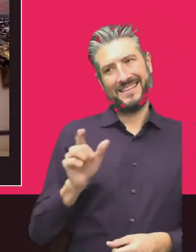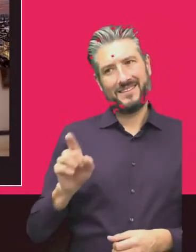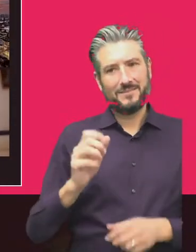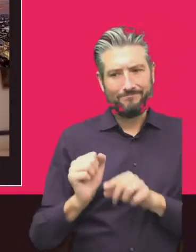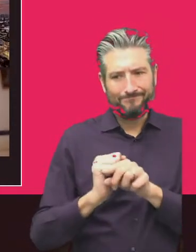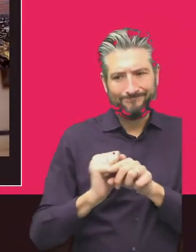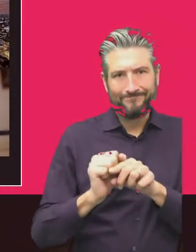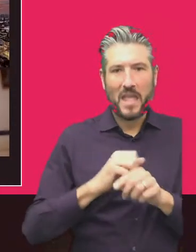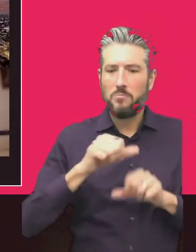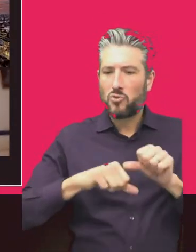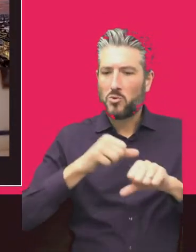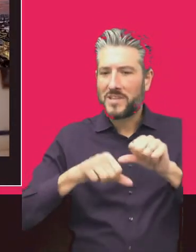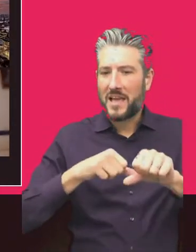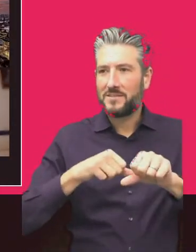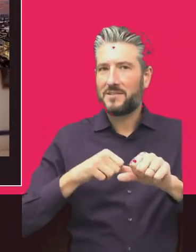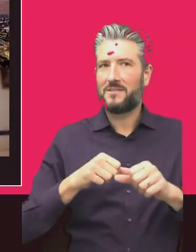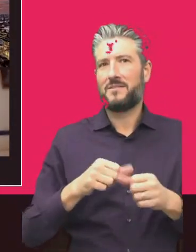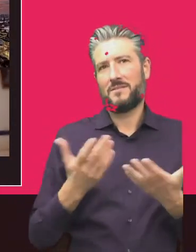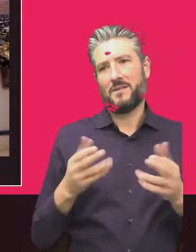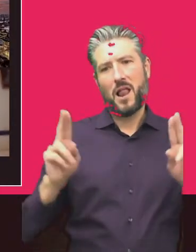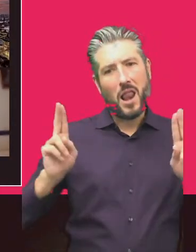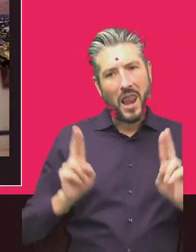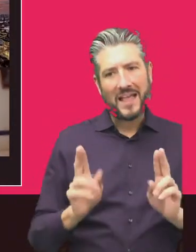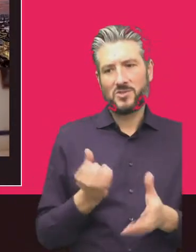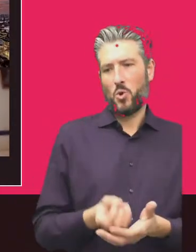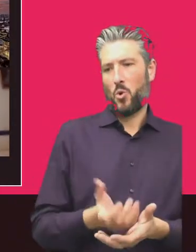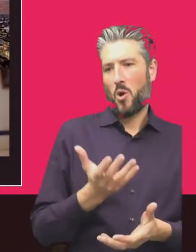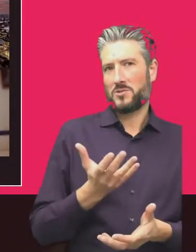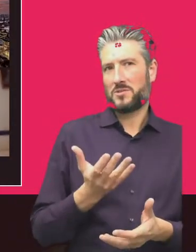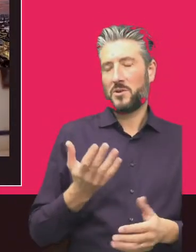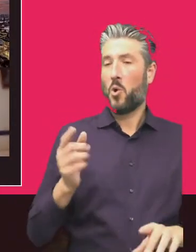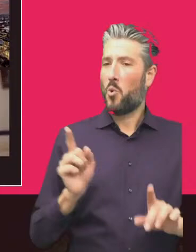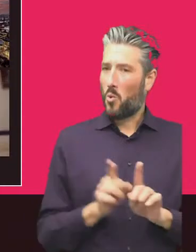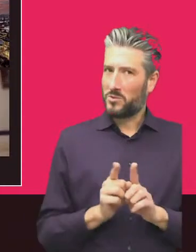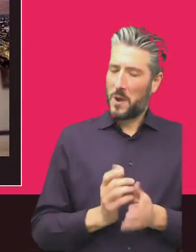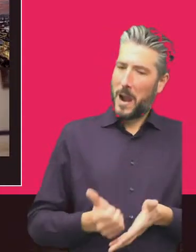costs and resolving the present situation of not being able to sell or buy?